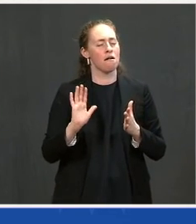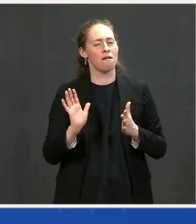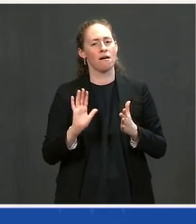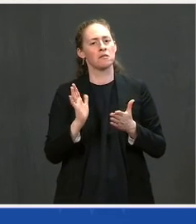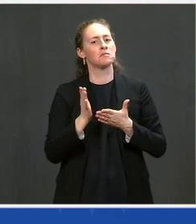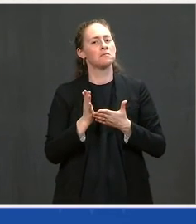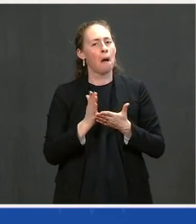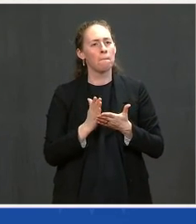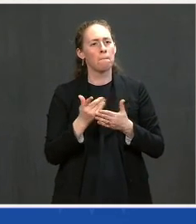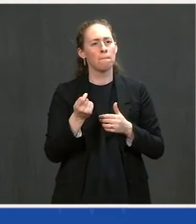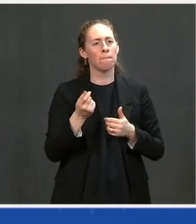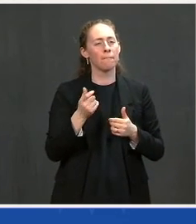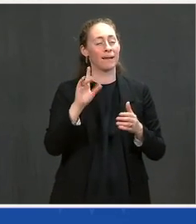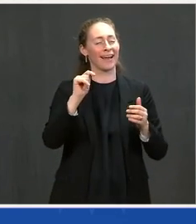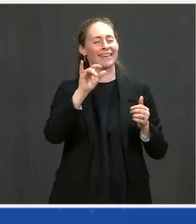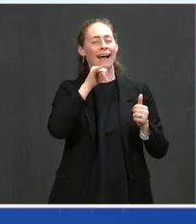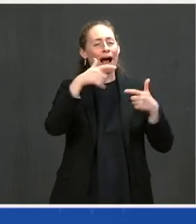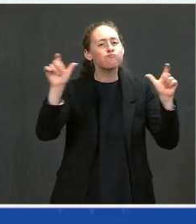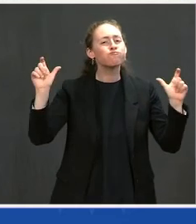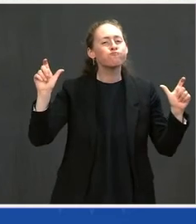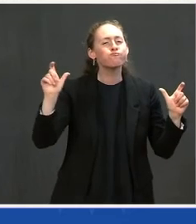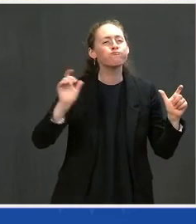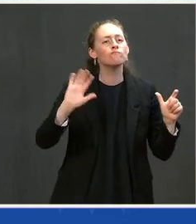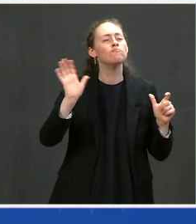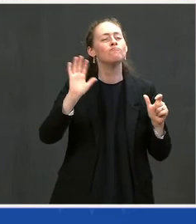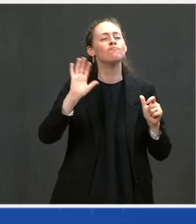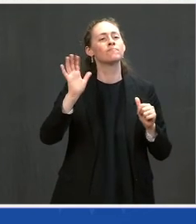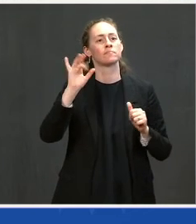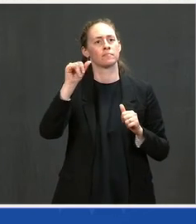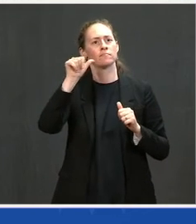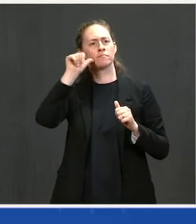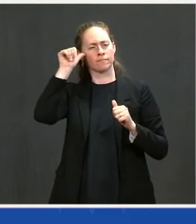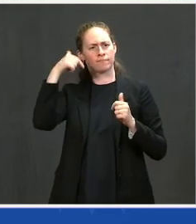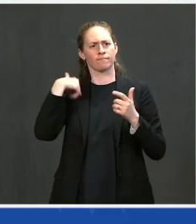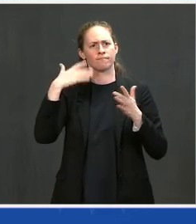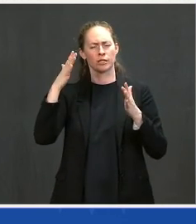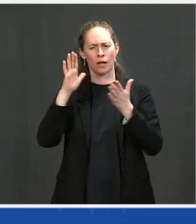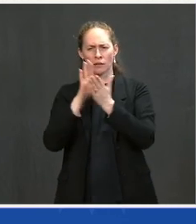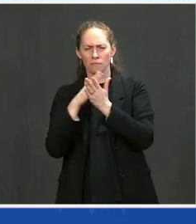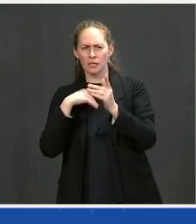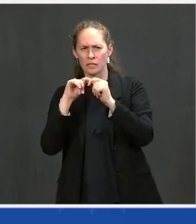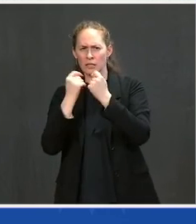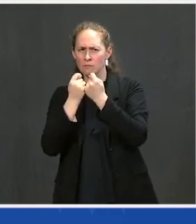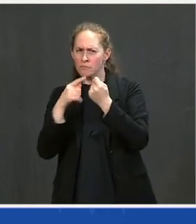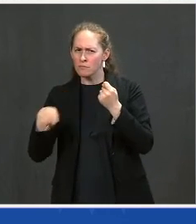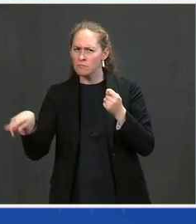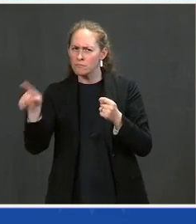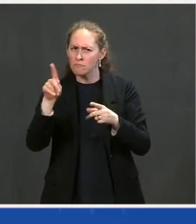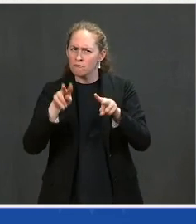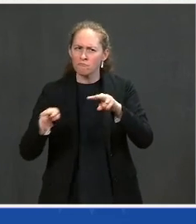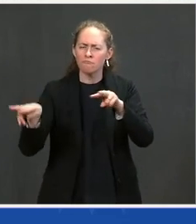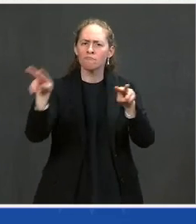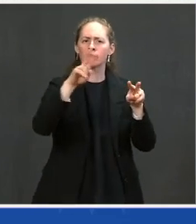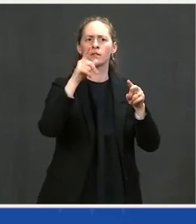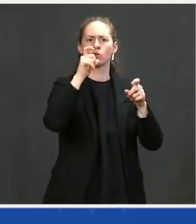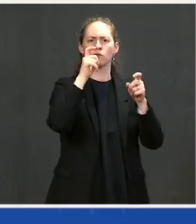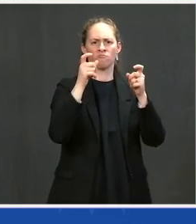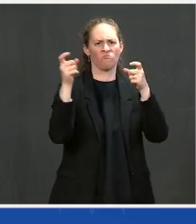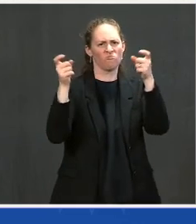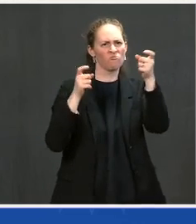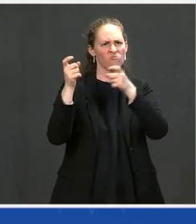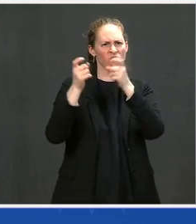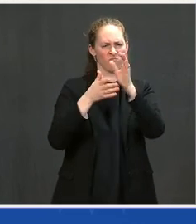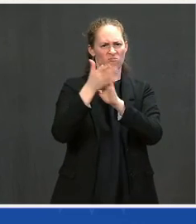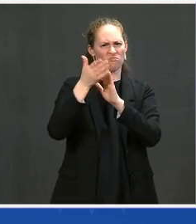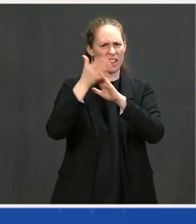And yesterday, I asked my team, both the director of the two agencies as well as others, I asked them what